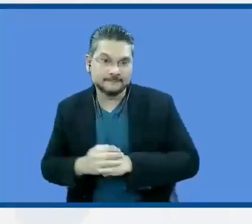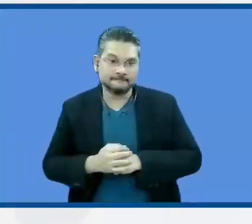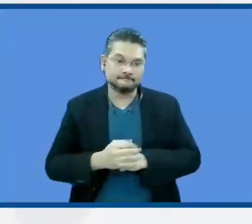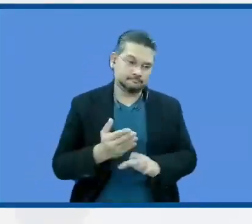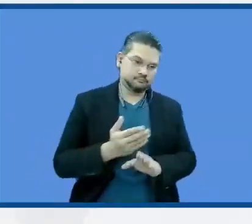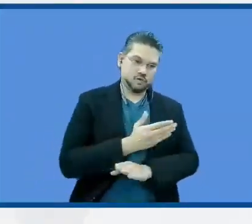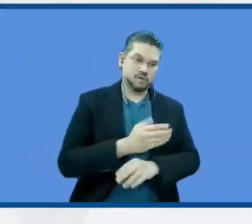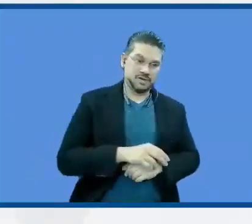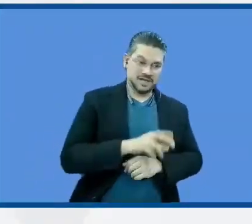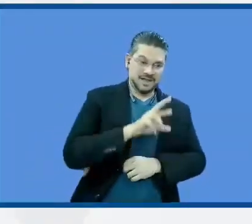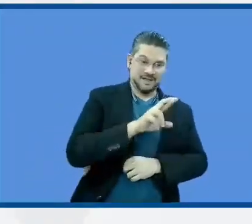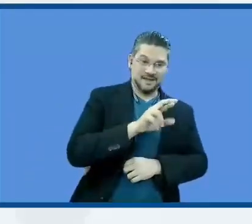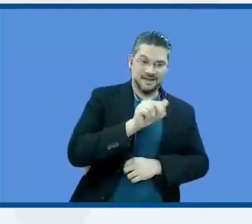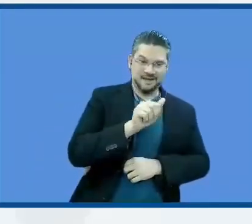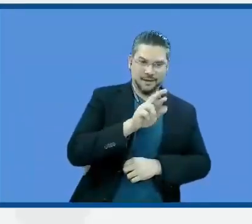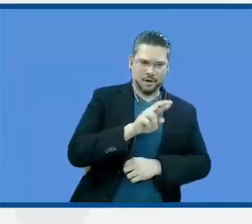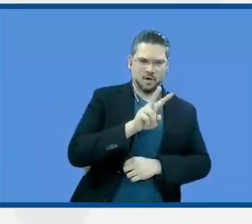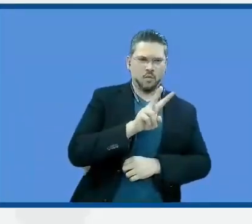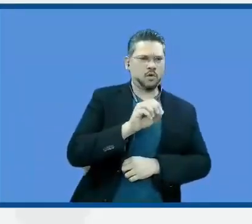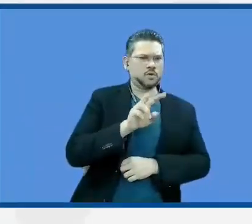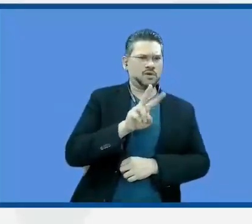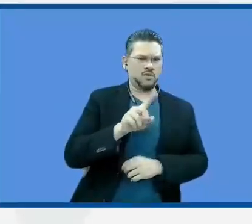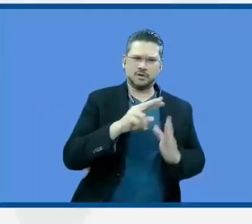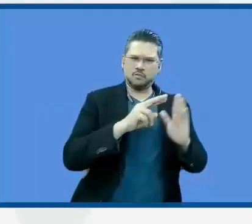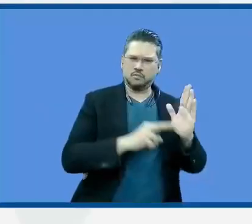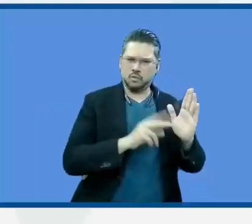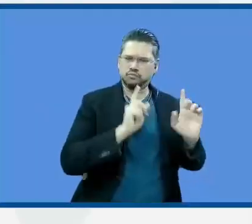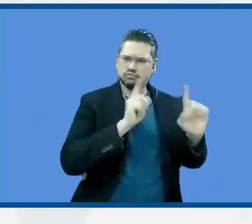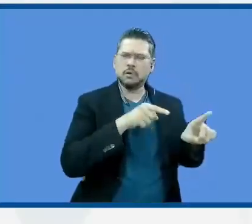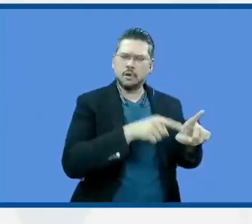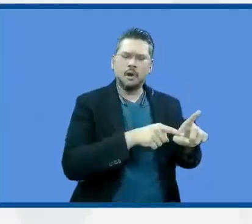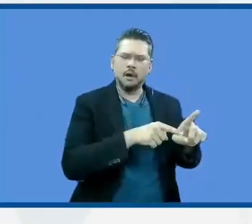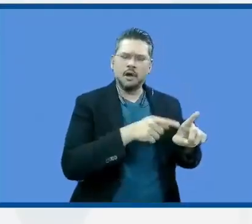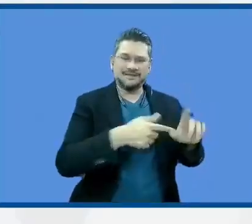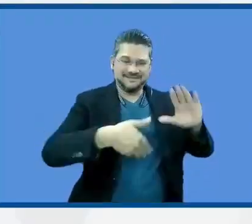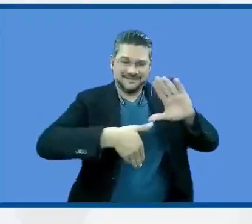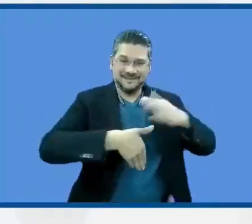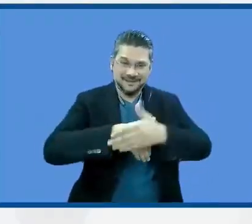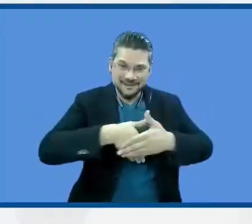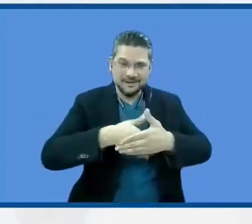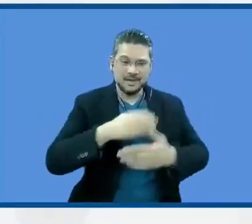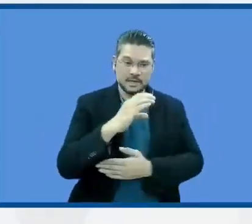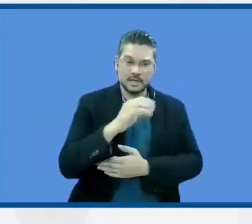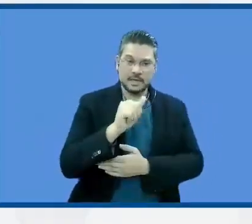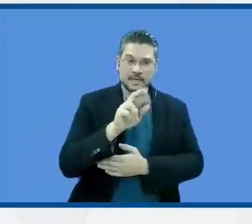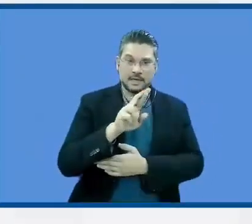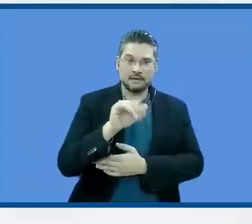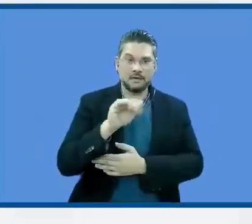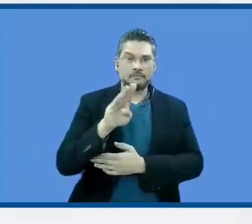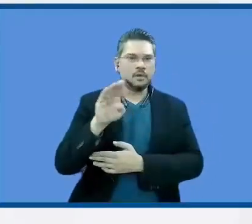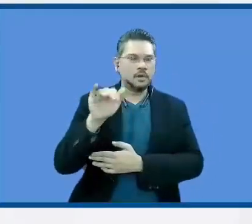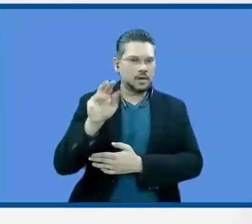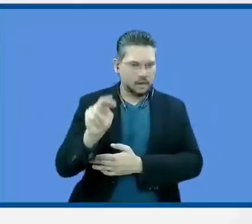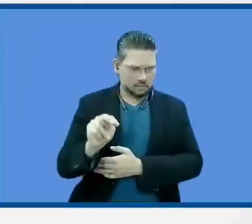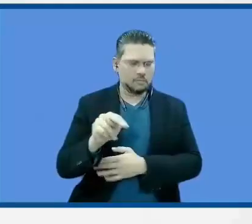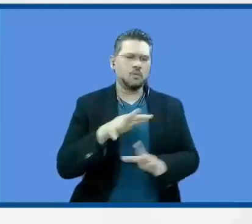RAR 2021 identifies Latin America and the Caribbean as the second region that's most prone to disasters